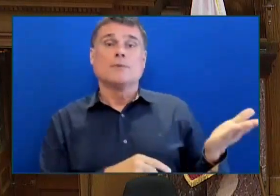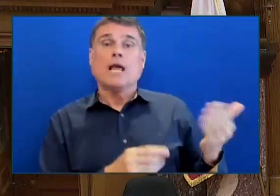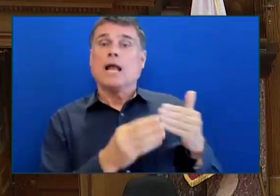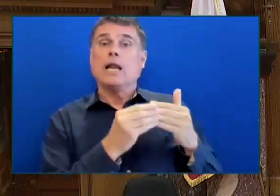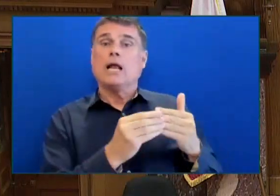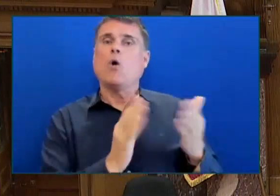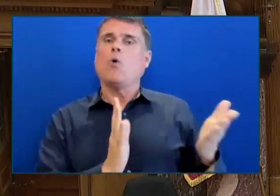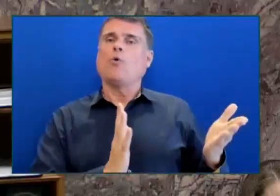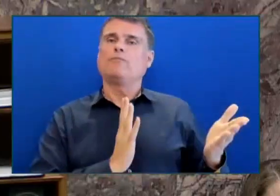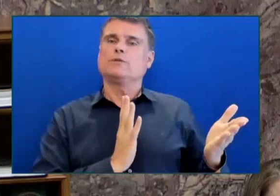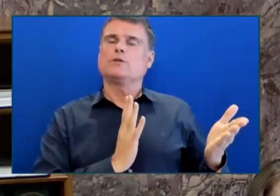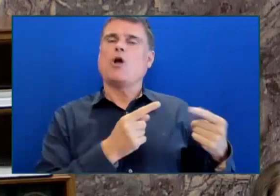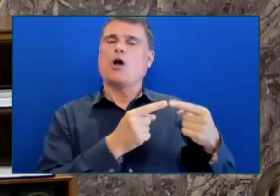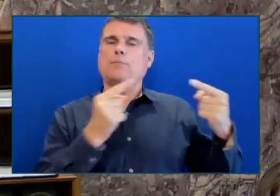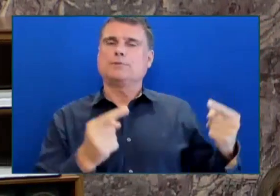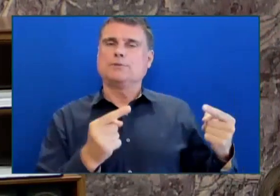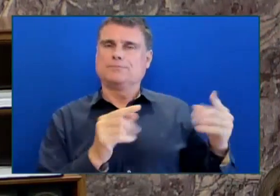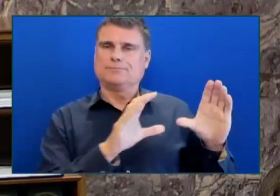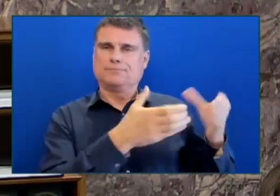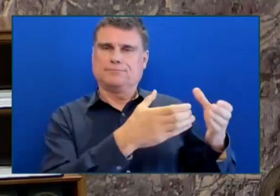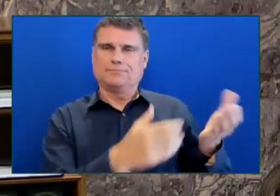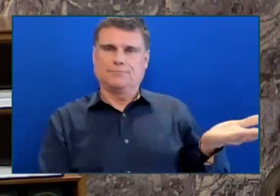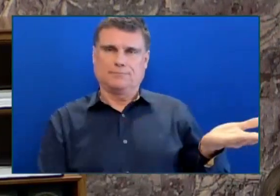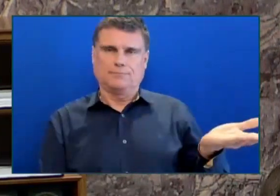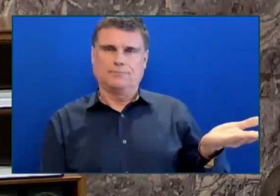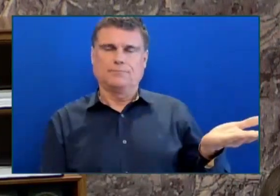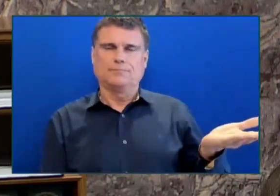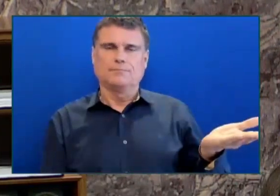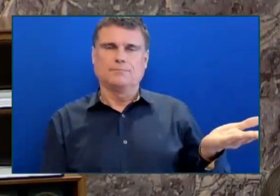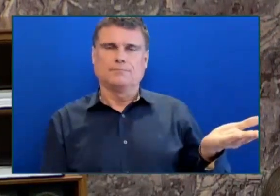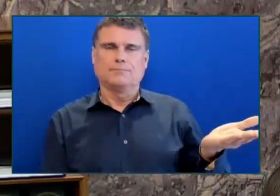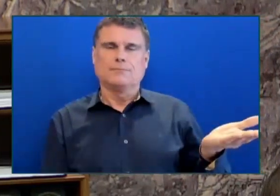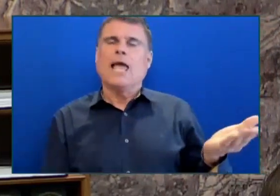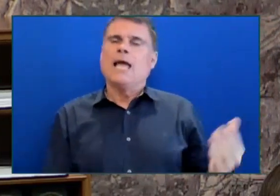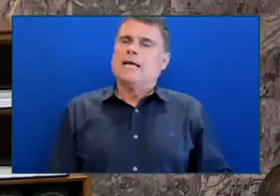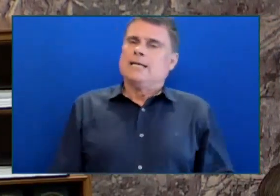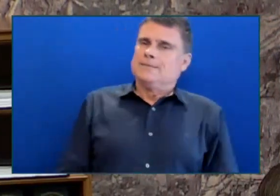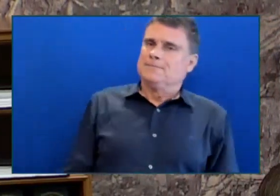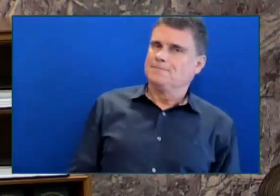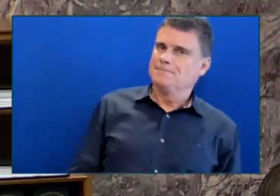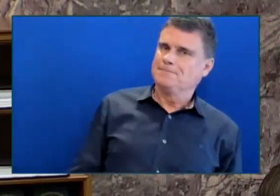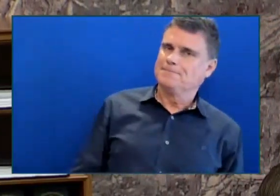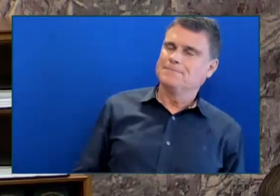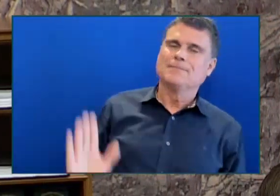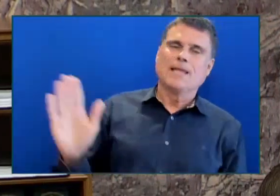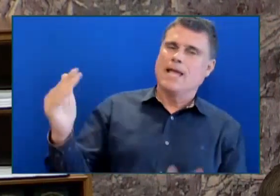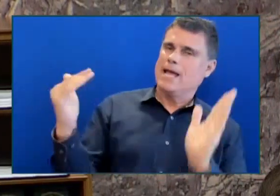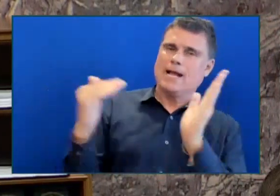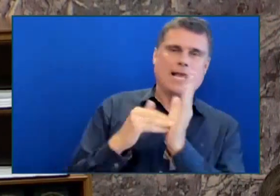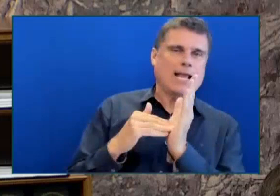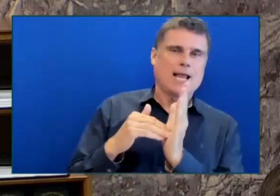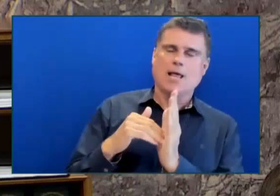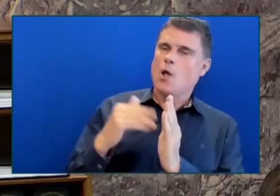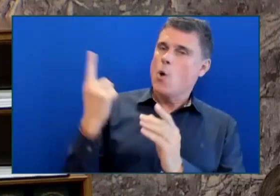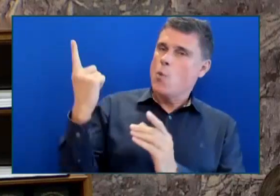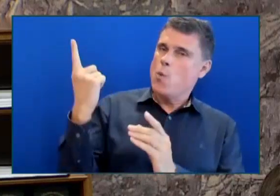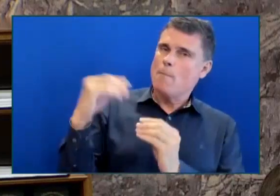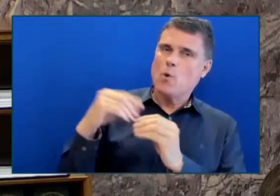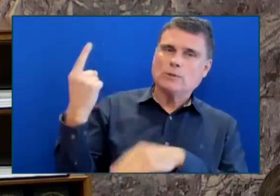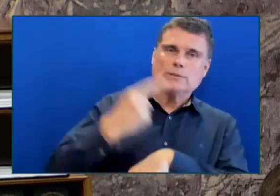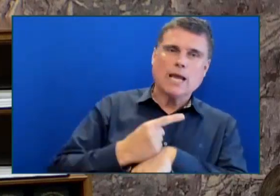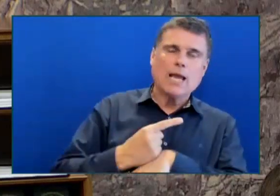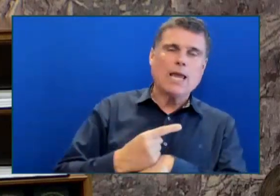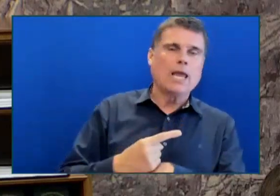another development in the Premier's BC housing scandal. For almost half a decade, we know that this NDP government sat on a